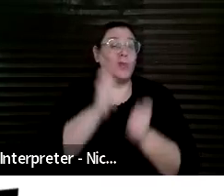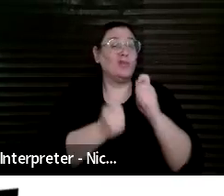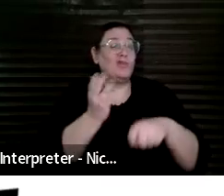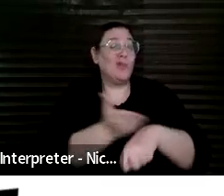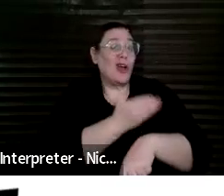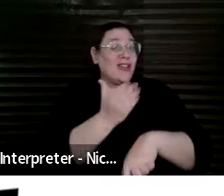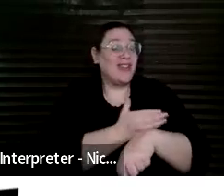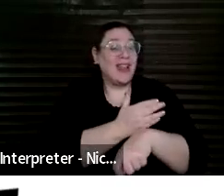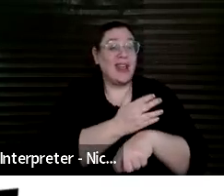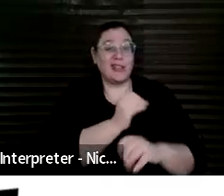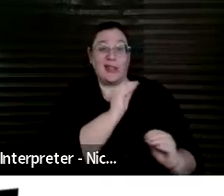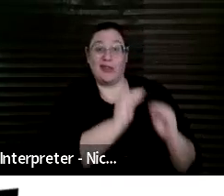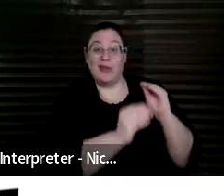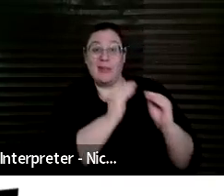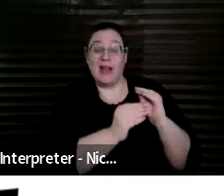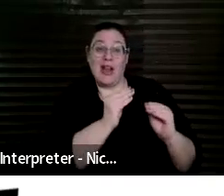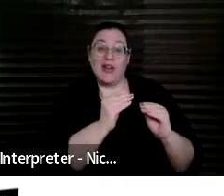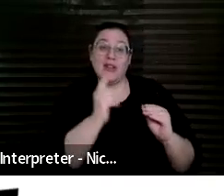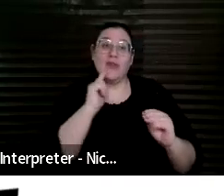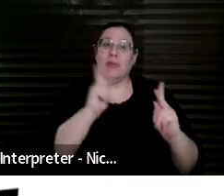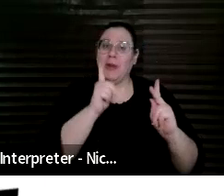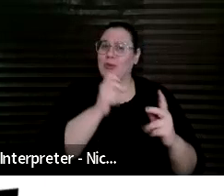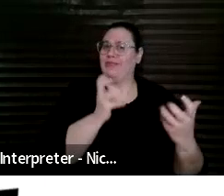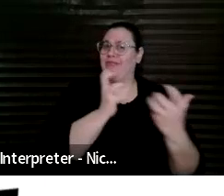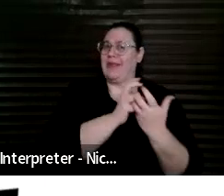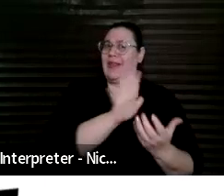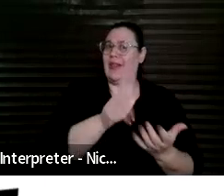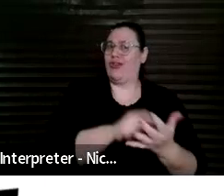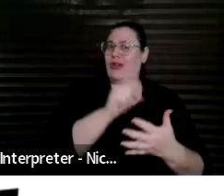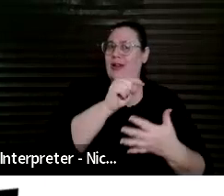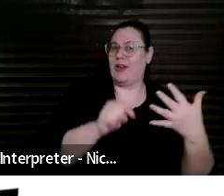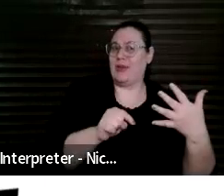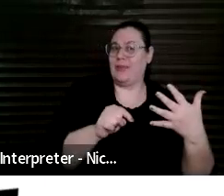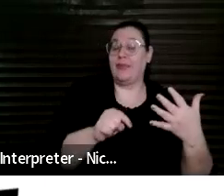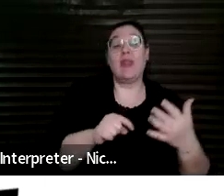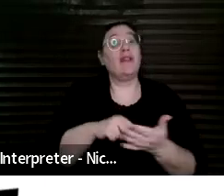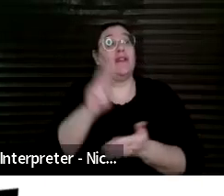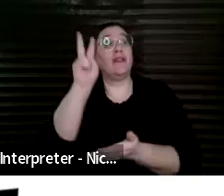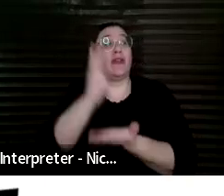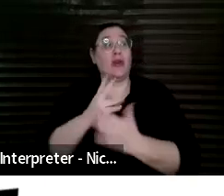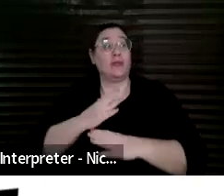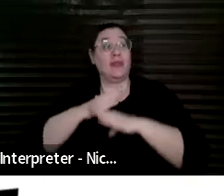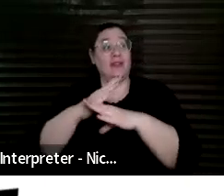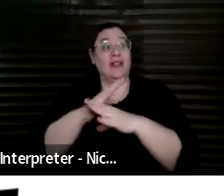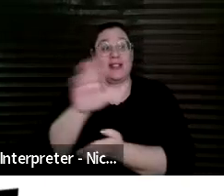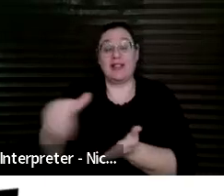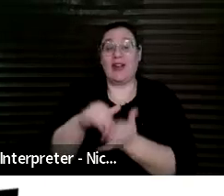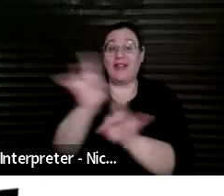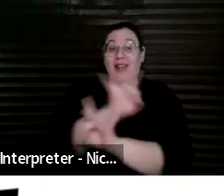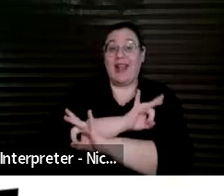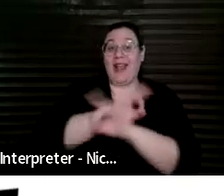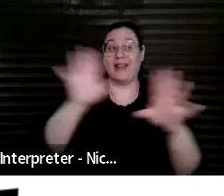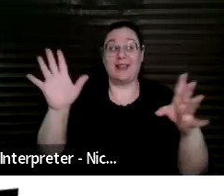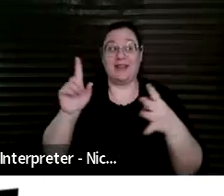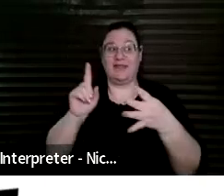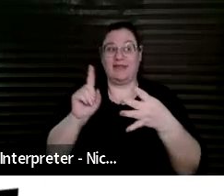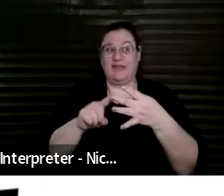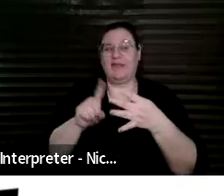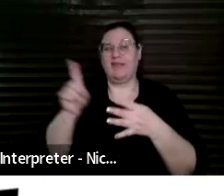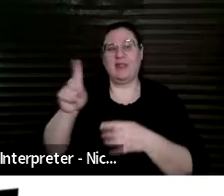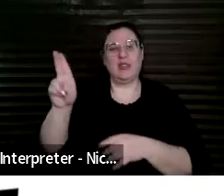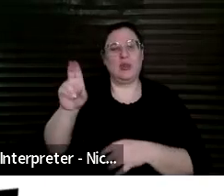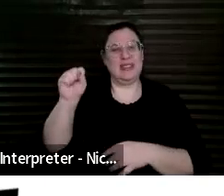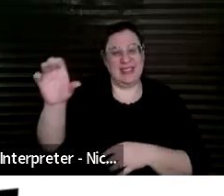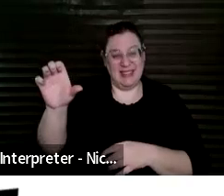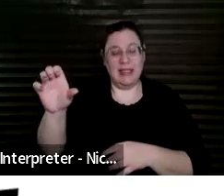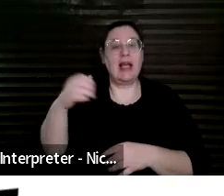The Fall Prevention Center of Excellence at the University of Southern California has a state-by-state directory of home